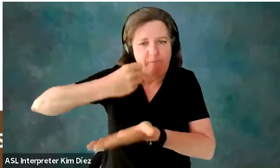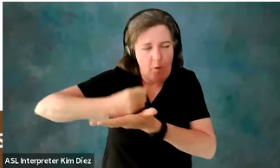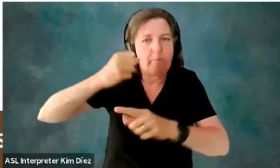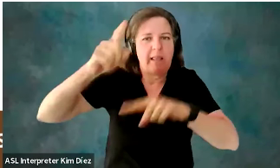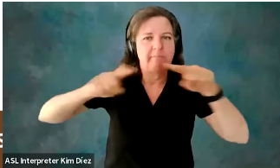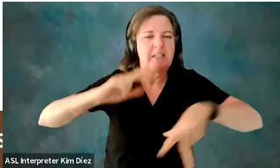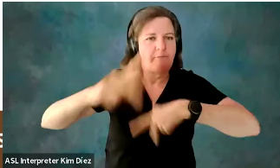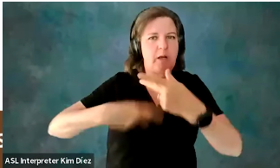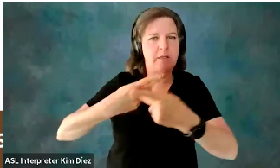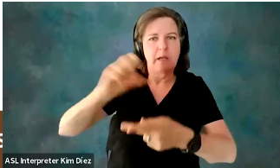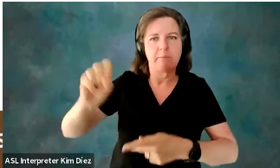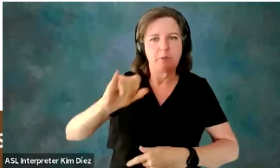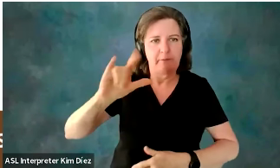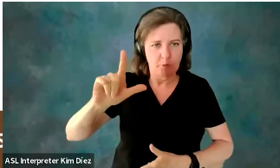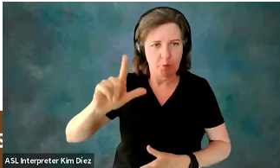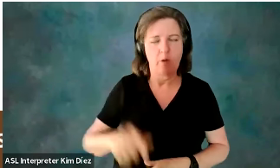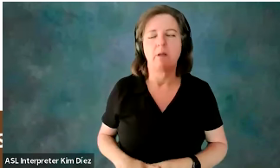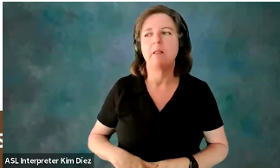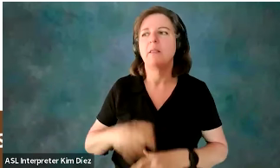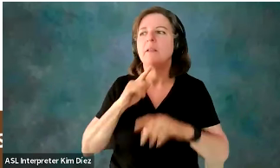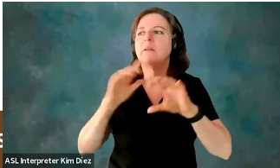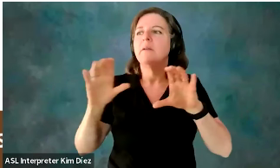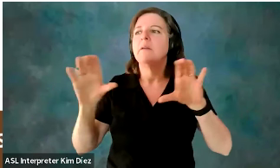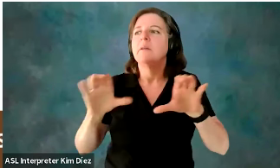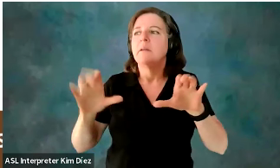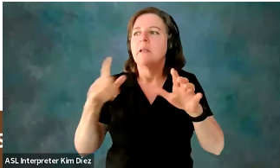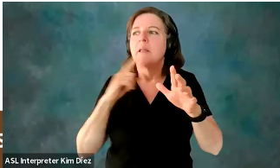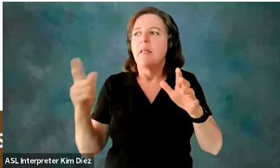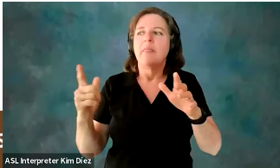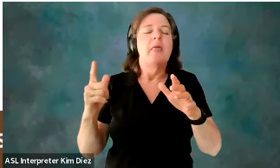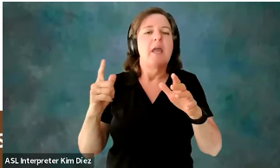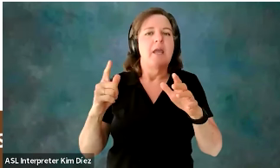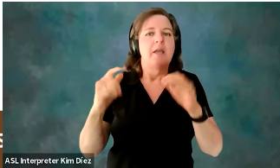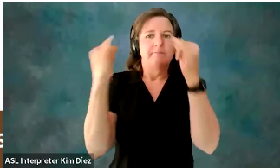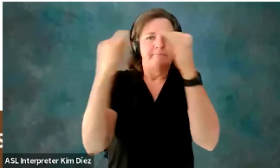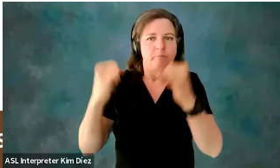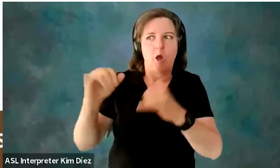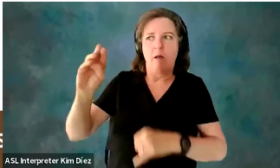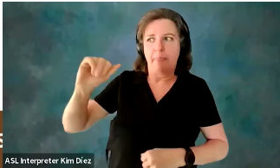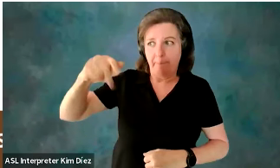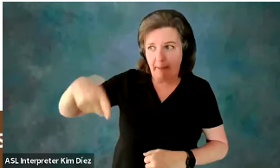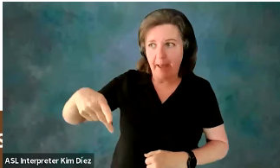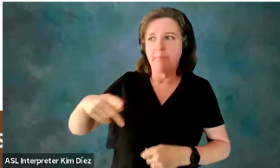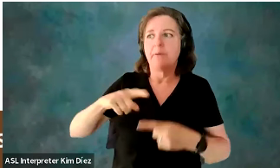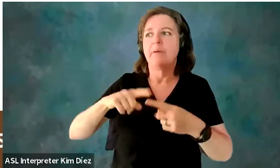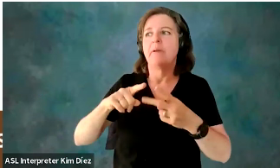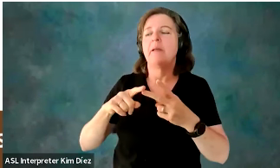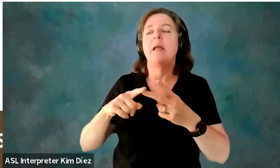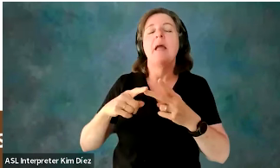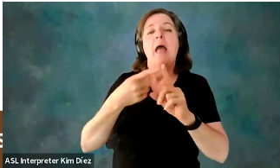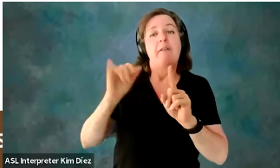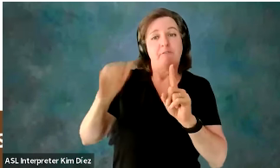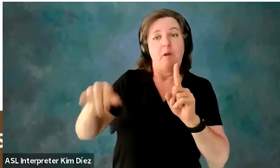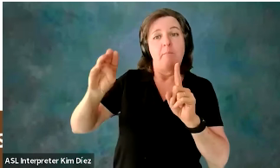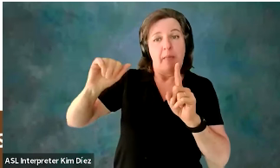We have the delineation of the map units, and we create with that, not only do we